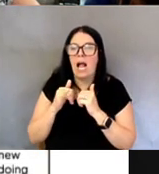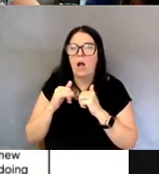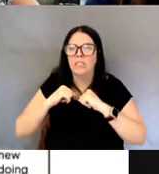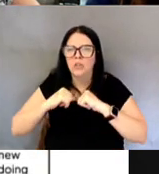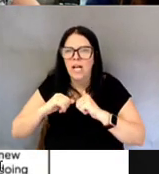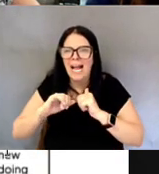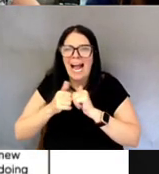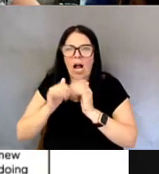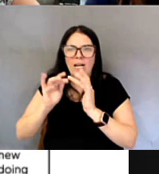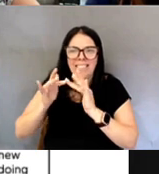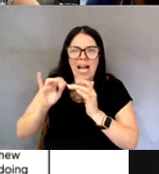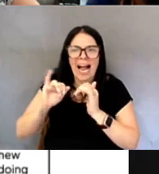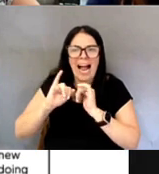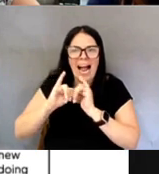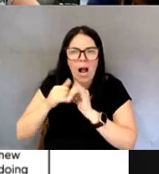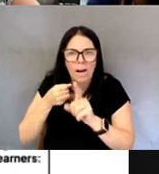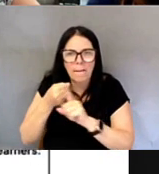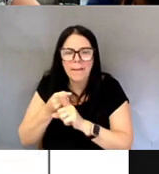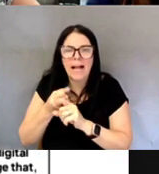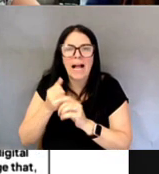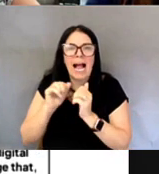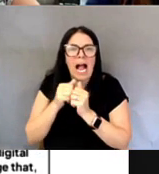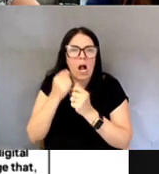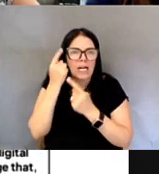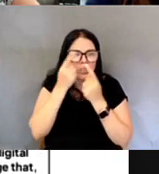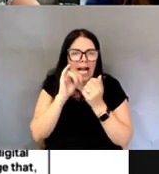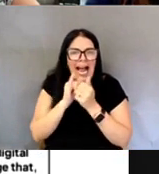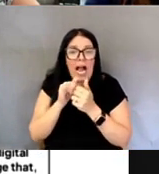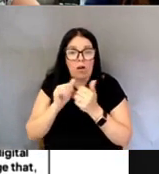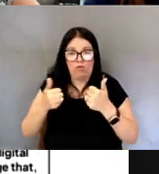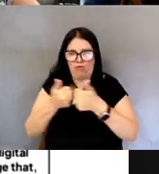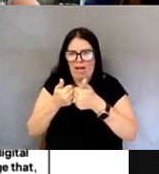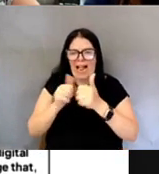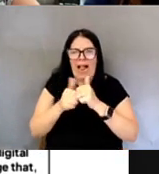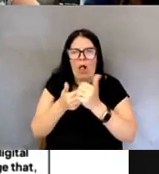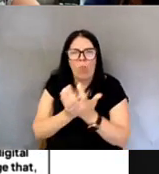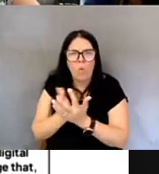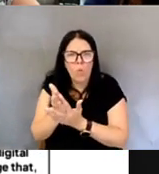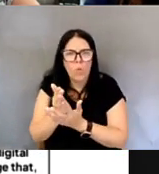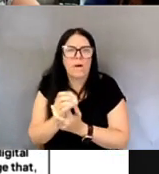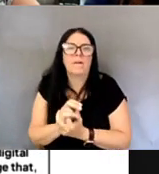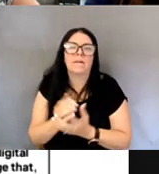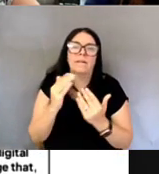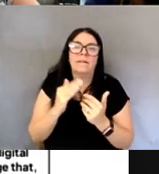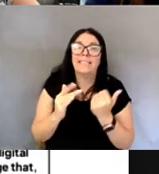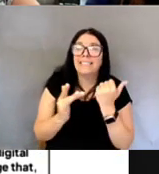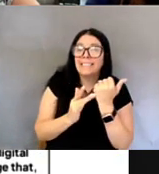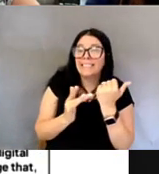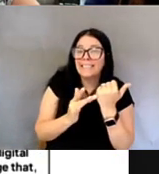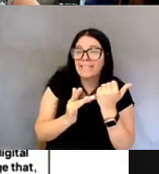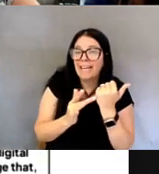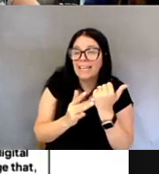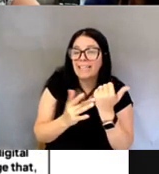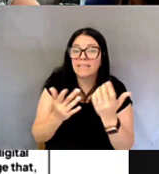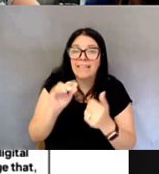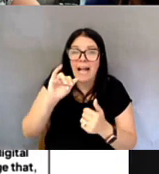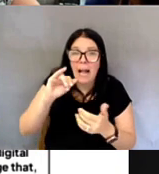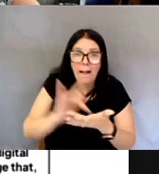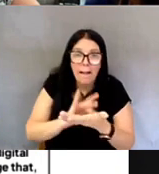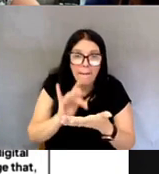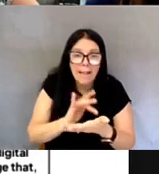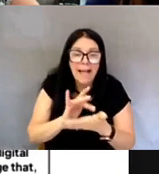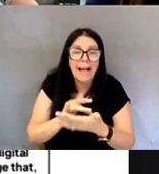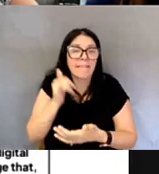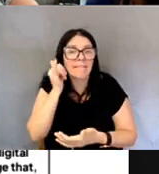to consider, and how to transform those challenges. Digital devices and tech variability. I'd